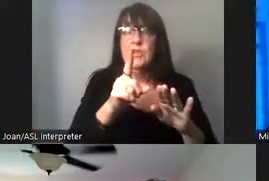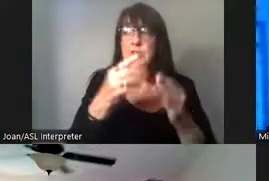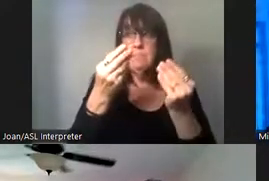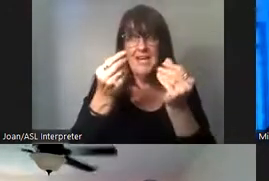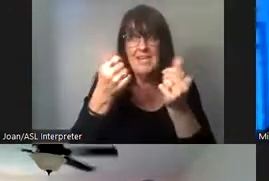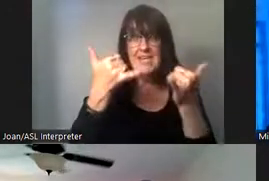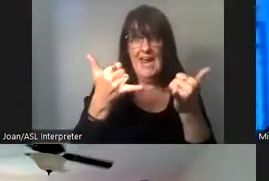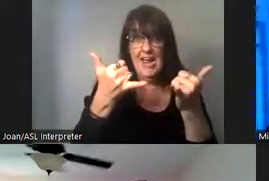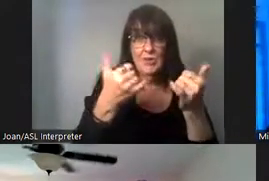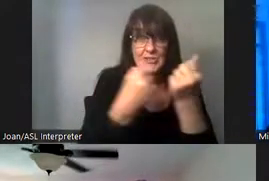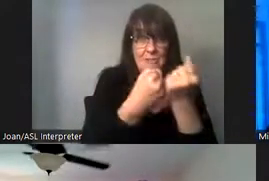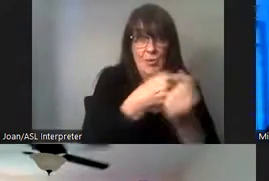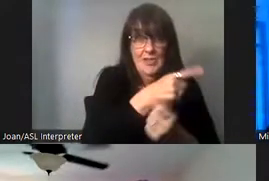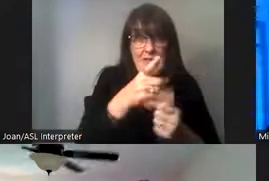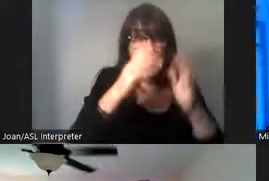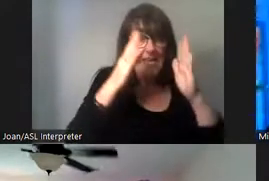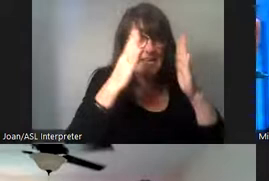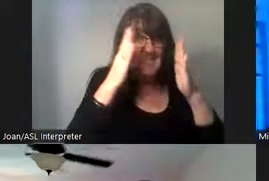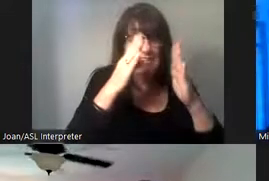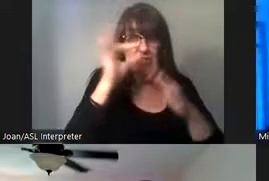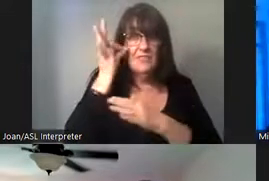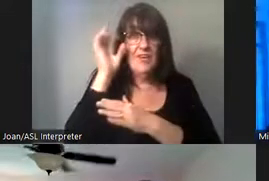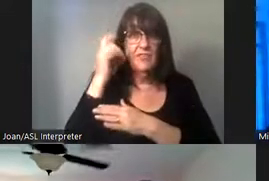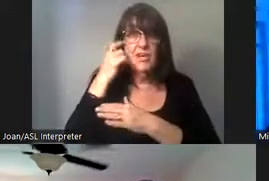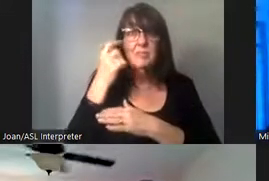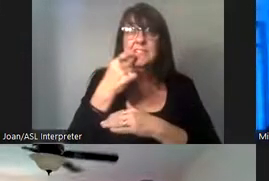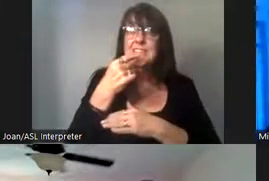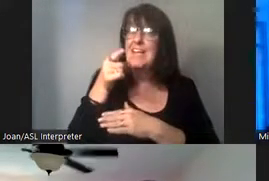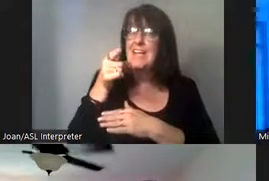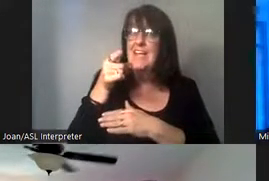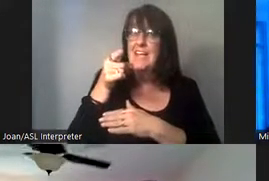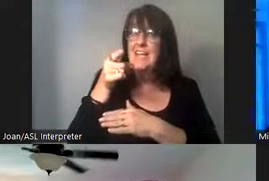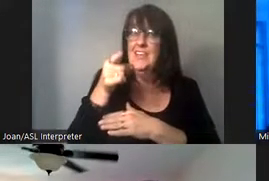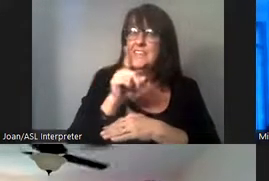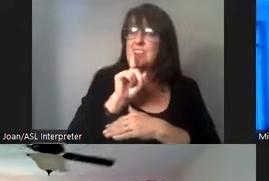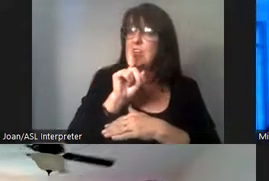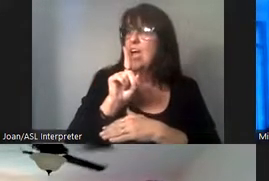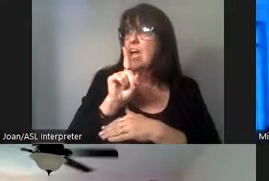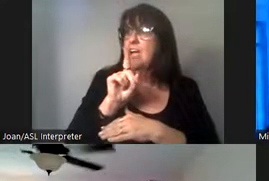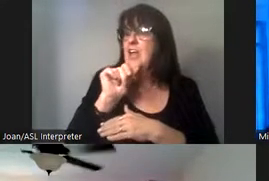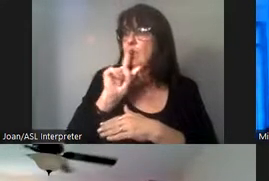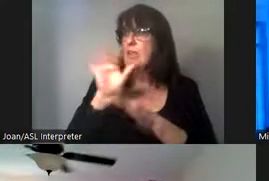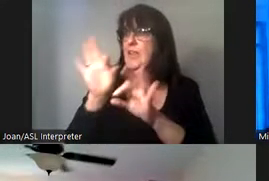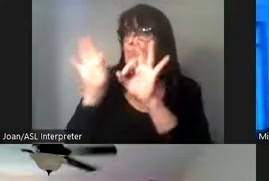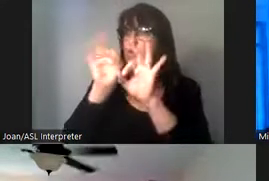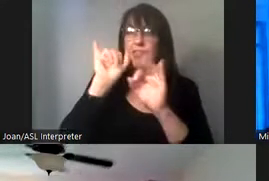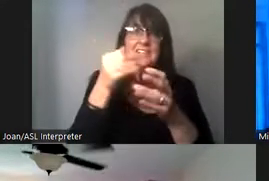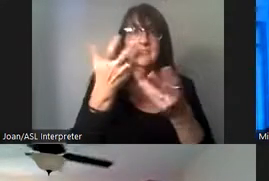certain attention behind them that have the federal government saying, wait, this is now really important to us. So that's the context